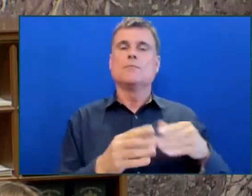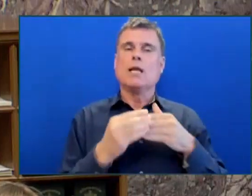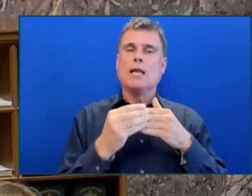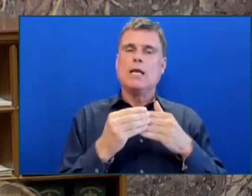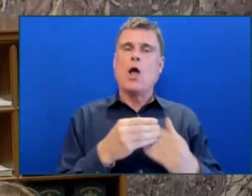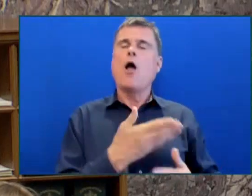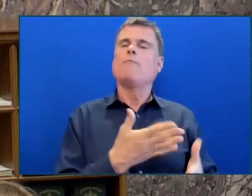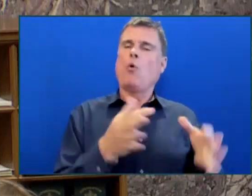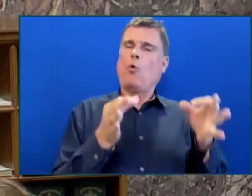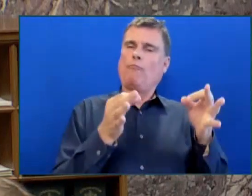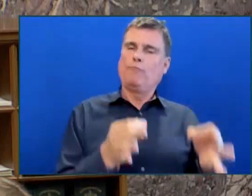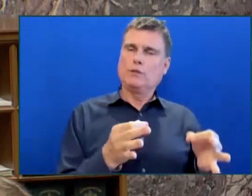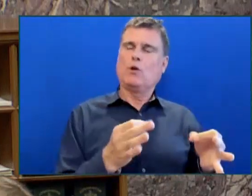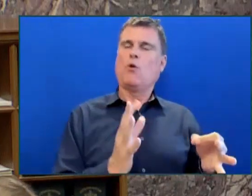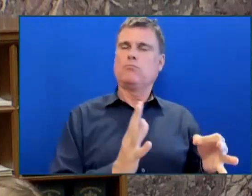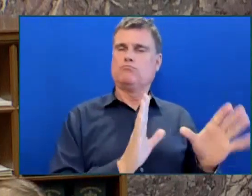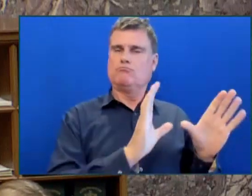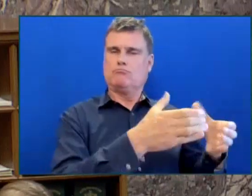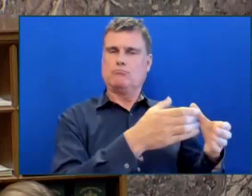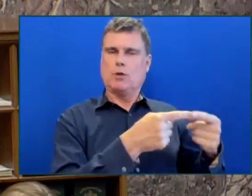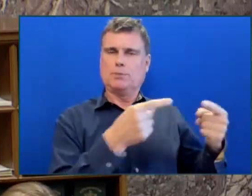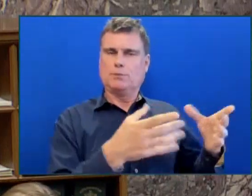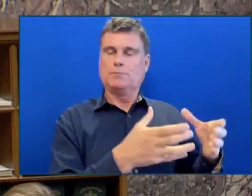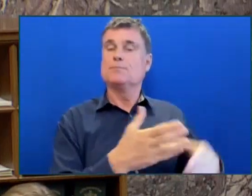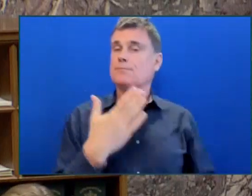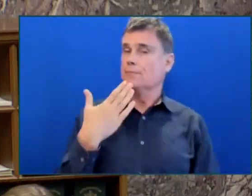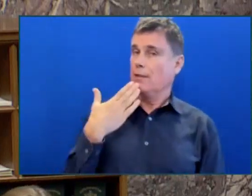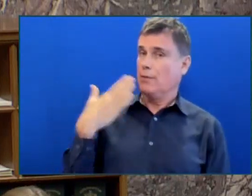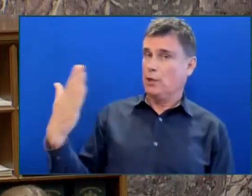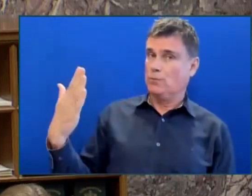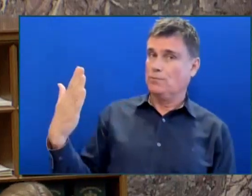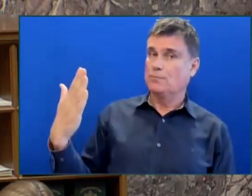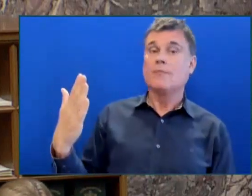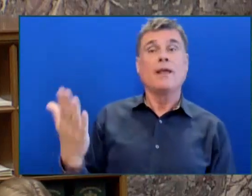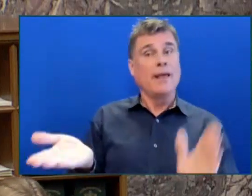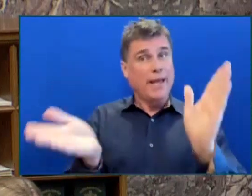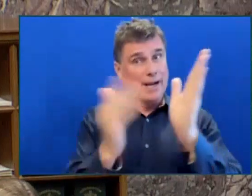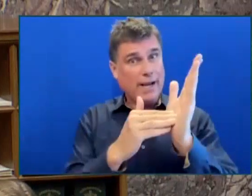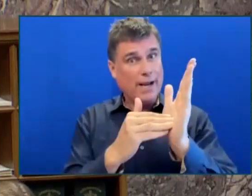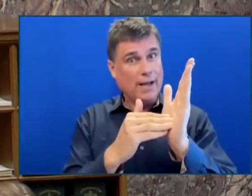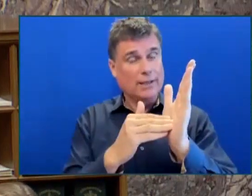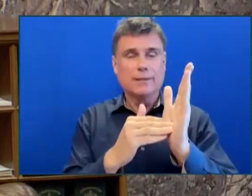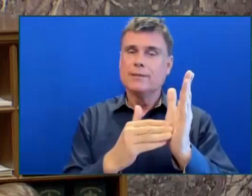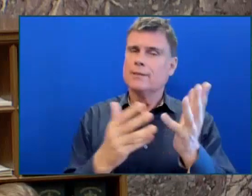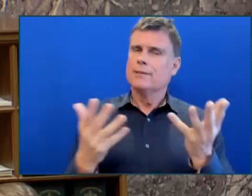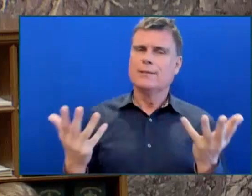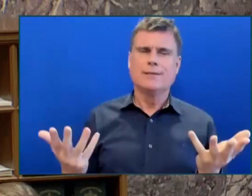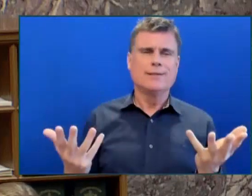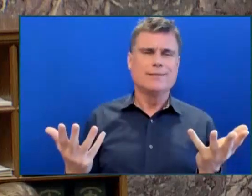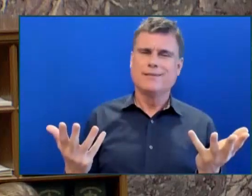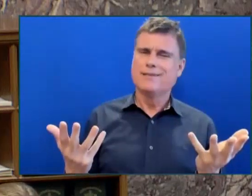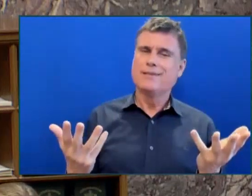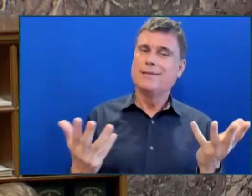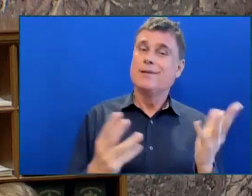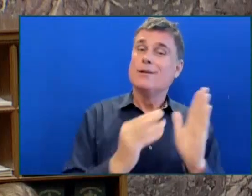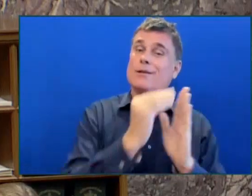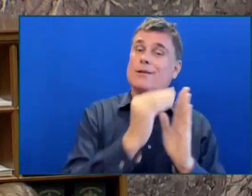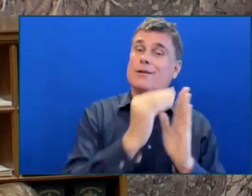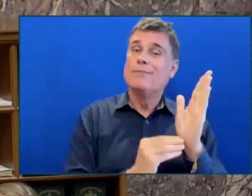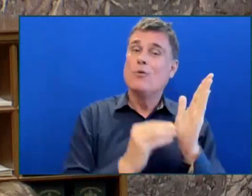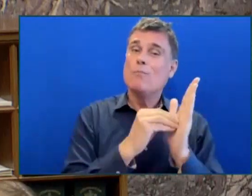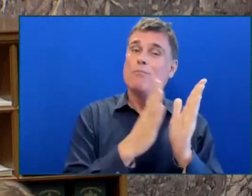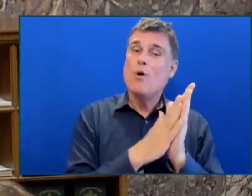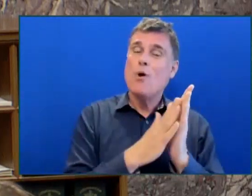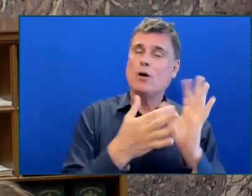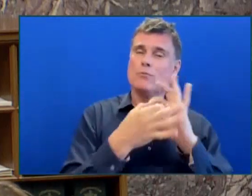housing report for British Columbians. This time it's the Canada Mortgage and Housing Corporation Housing Market Outlook. And it spells